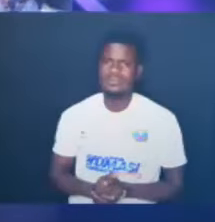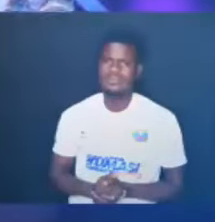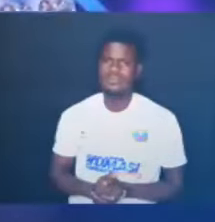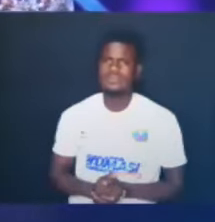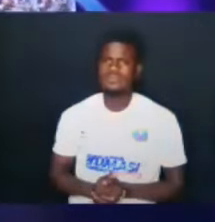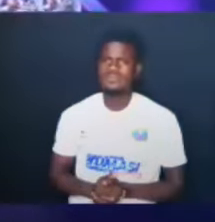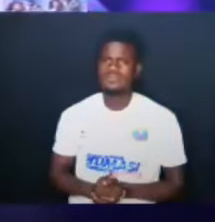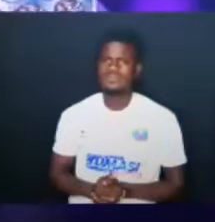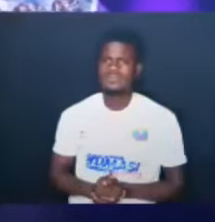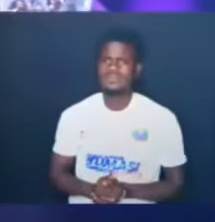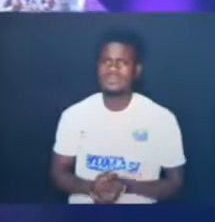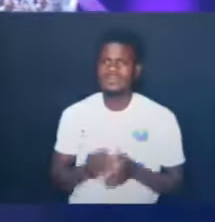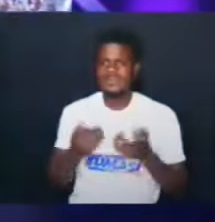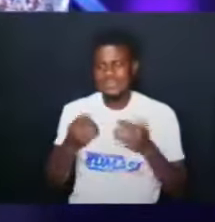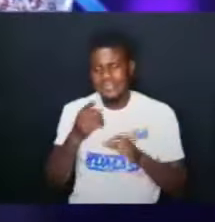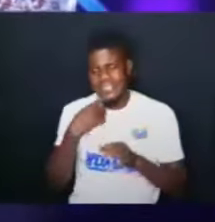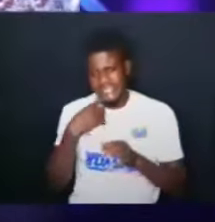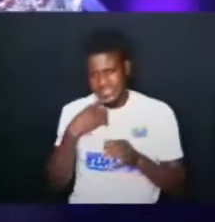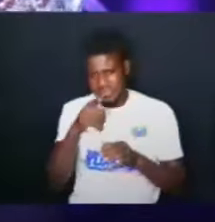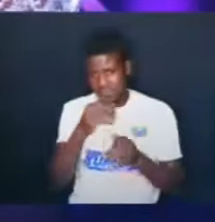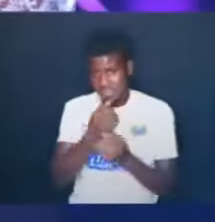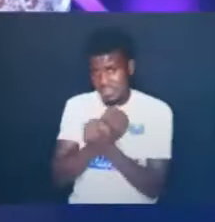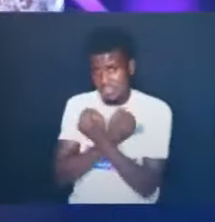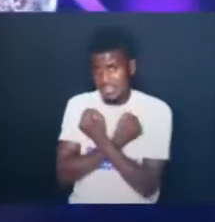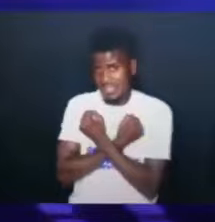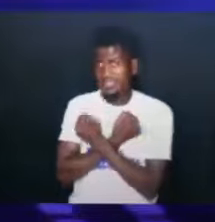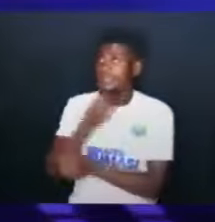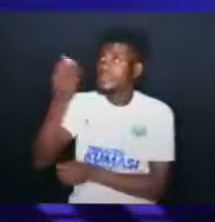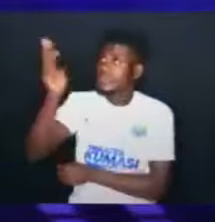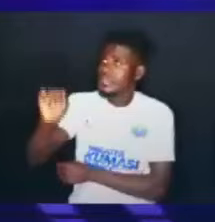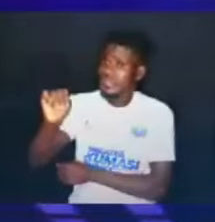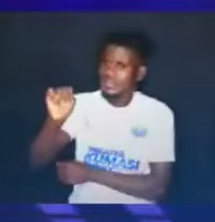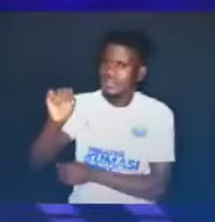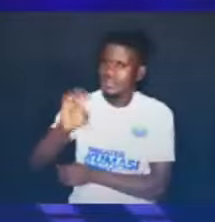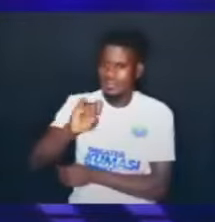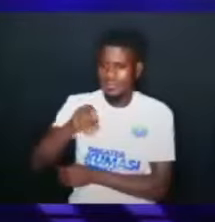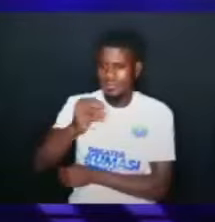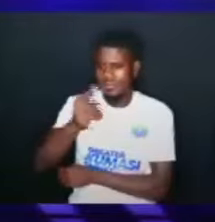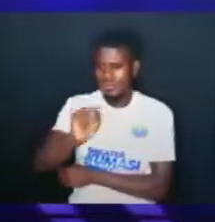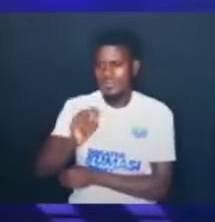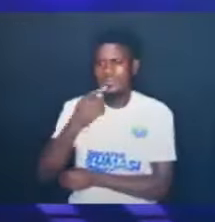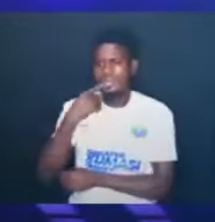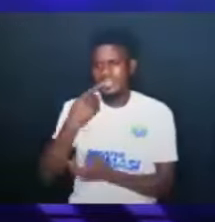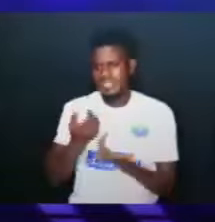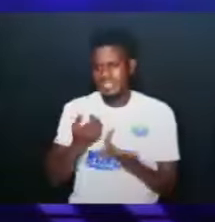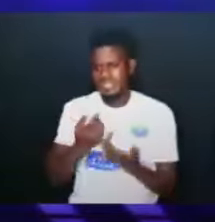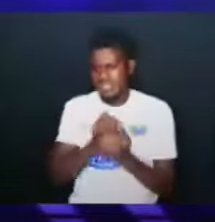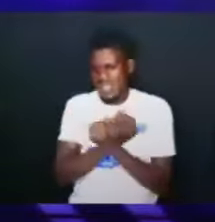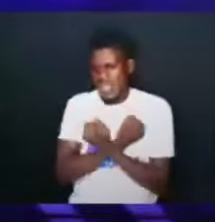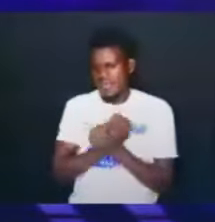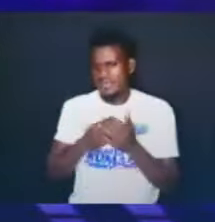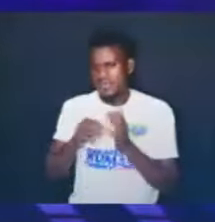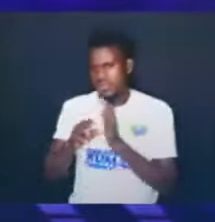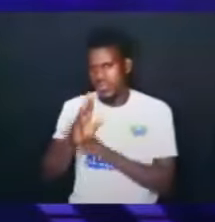we say to love him, John says that When we say love God, it means